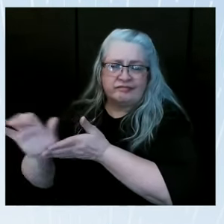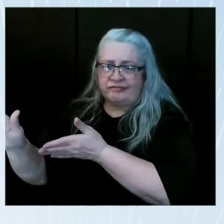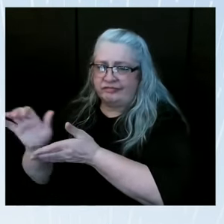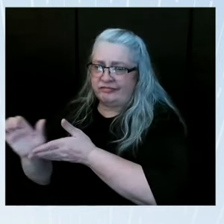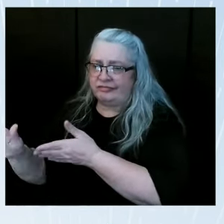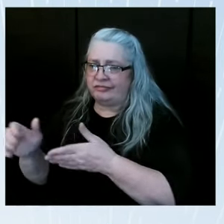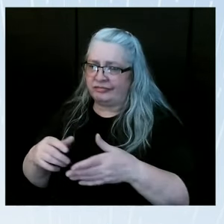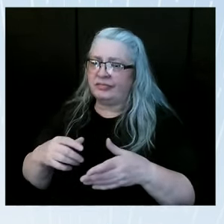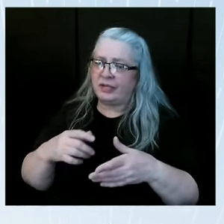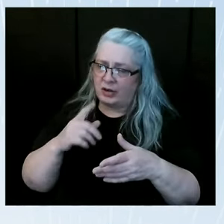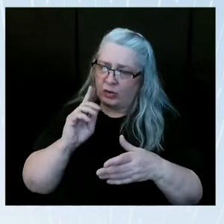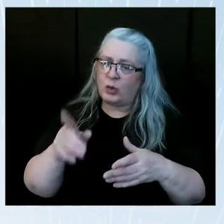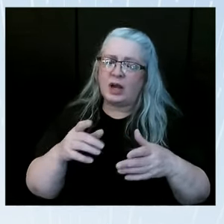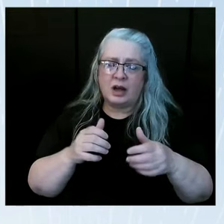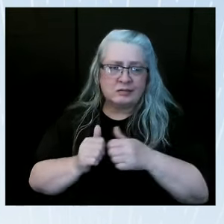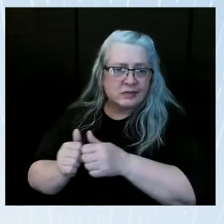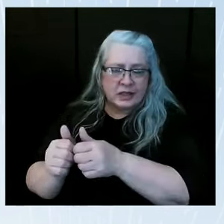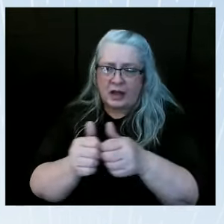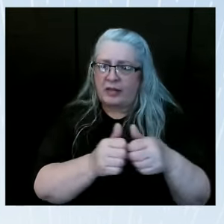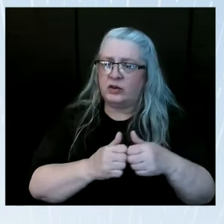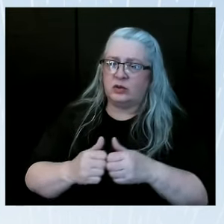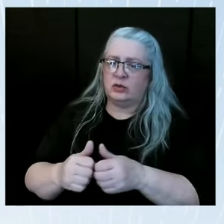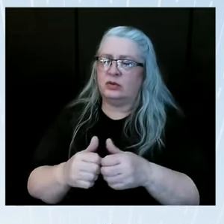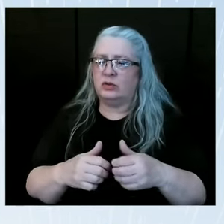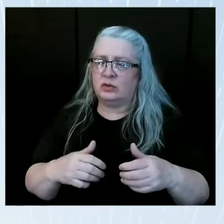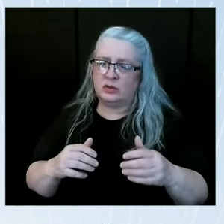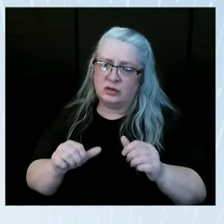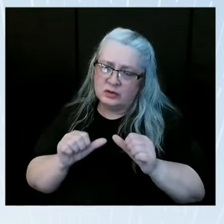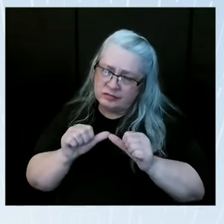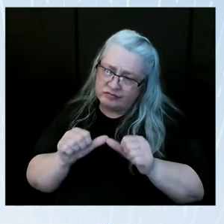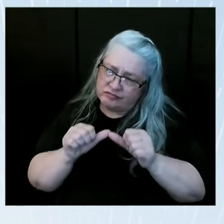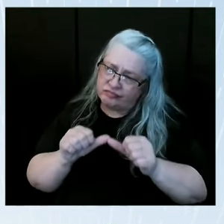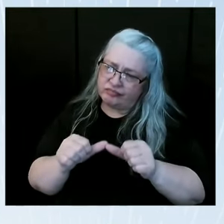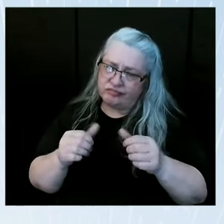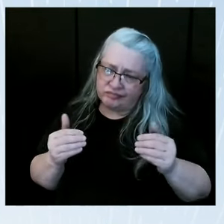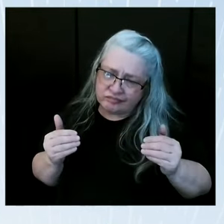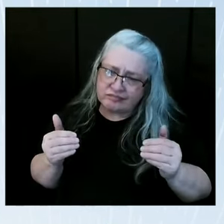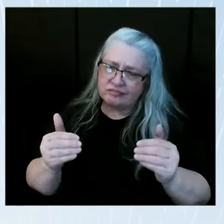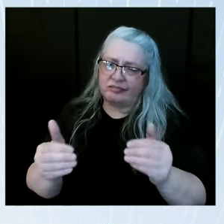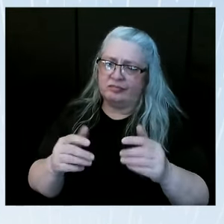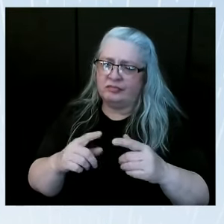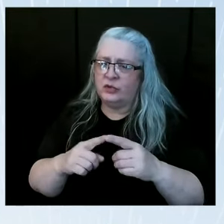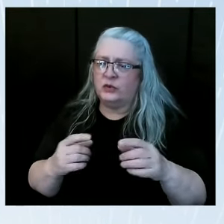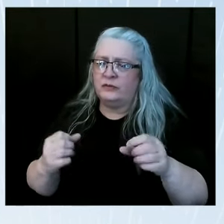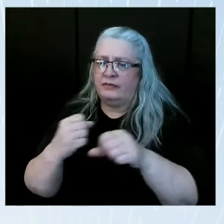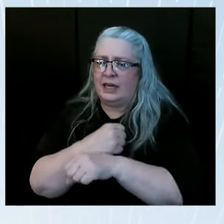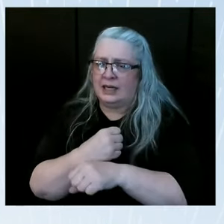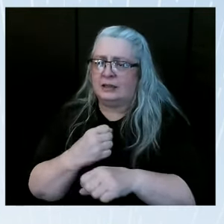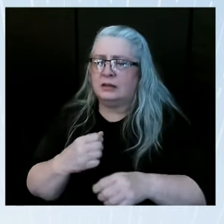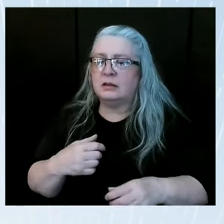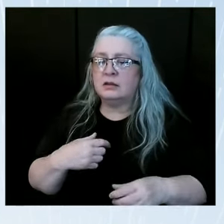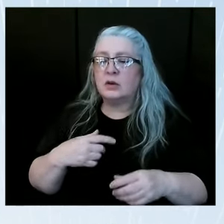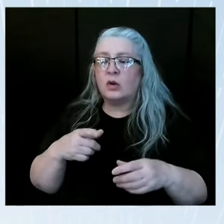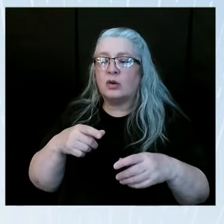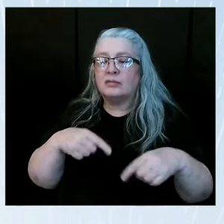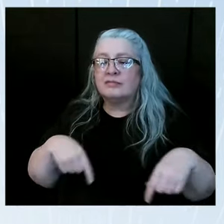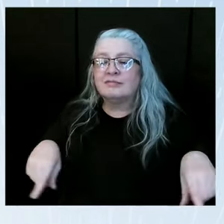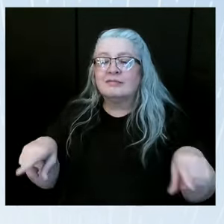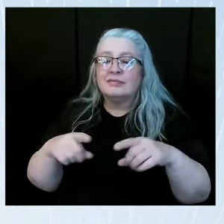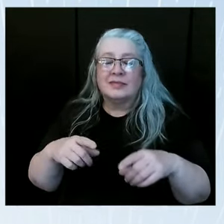world, to hear from all voices, to support power and agency for workers, their